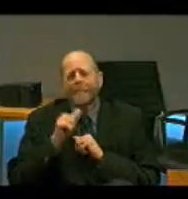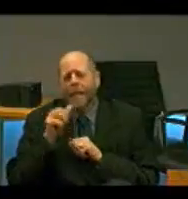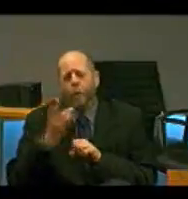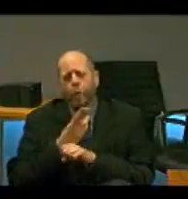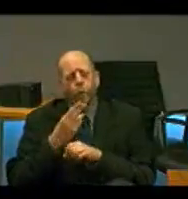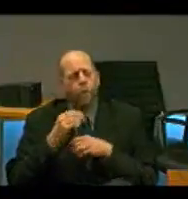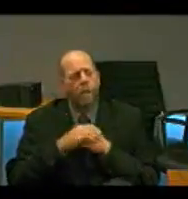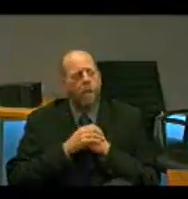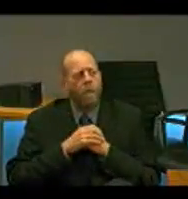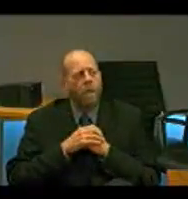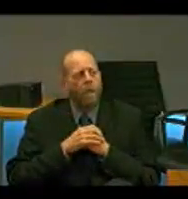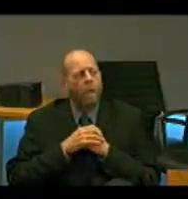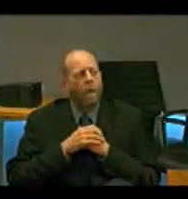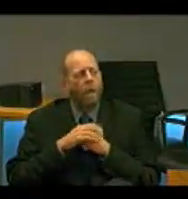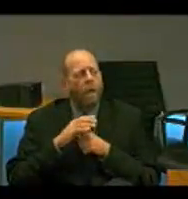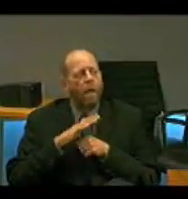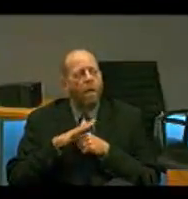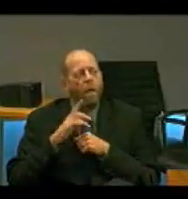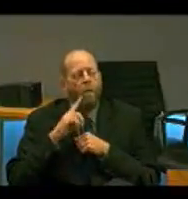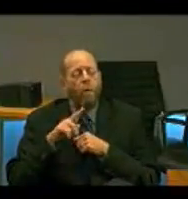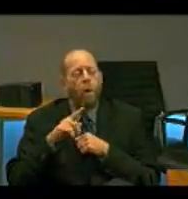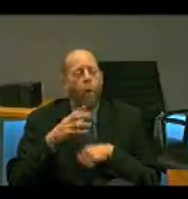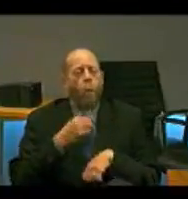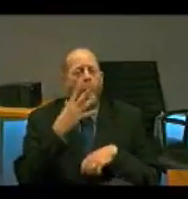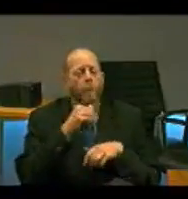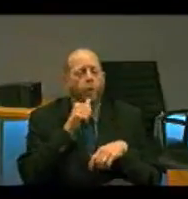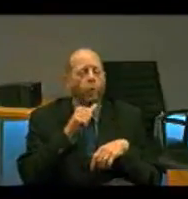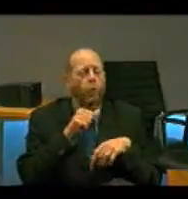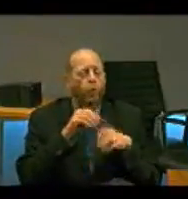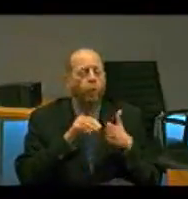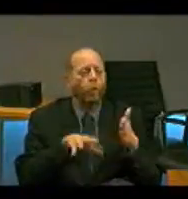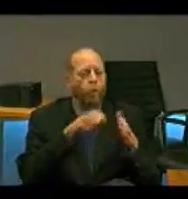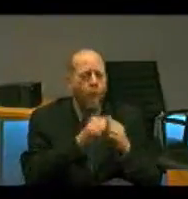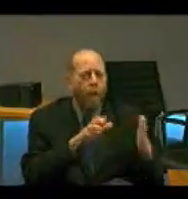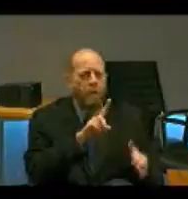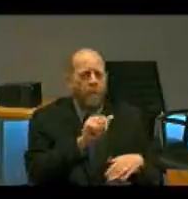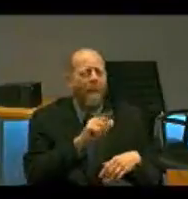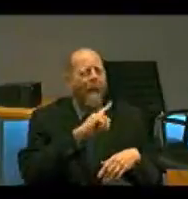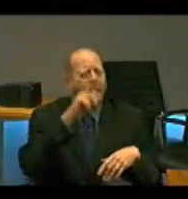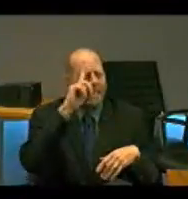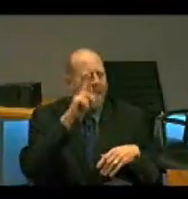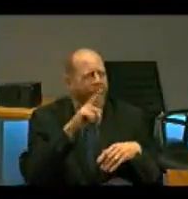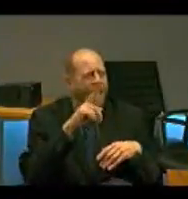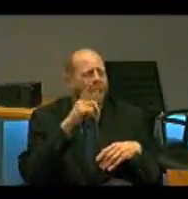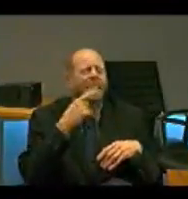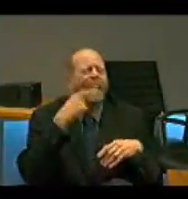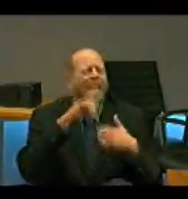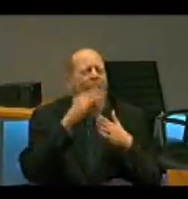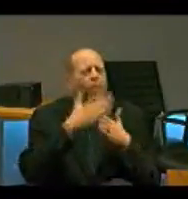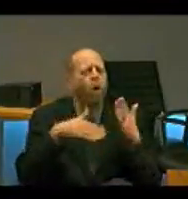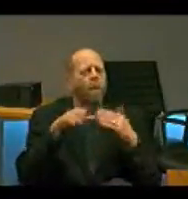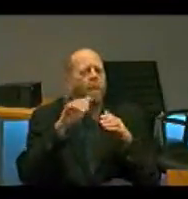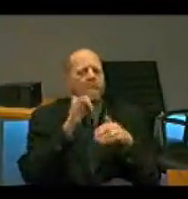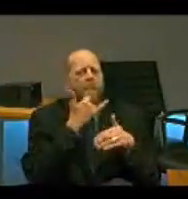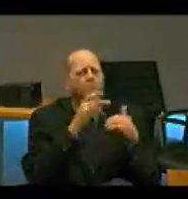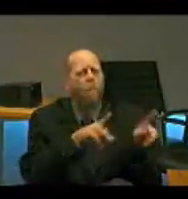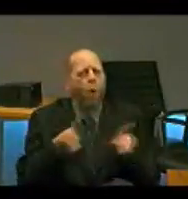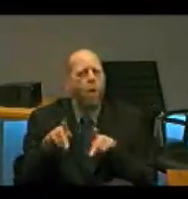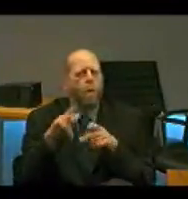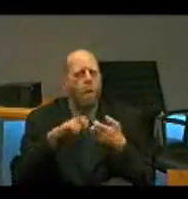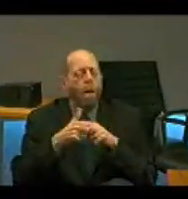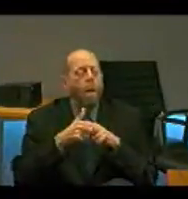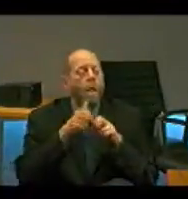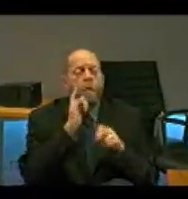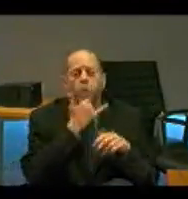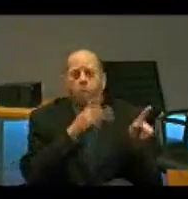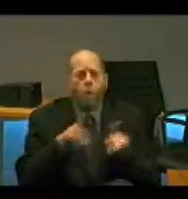used enough for white students without disabilities. And I would say that's part of the disproportion problem. The disproportion problem may not